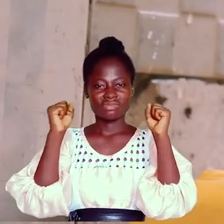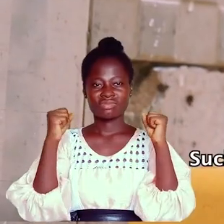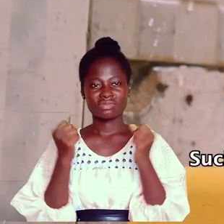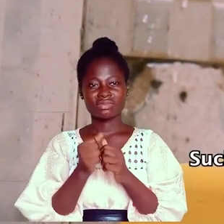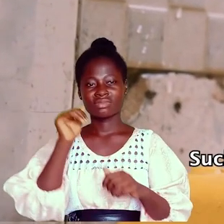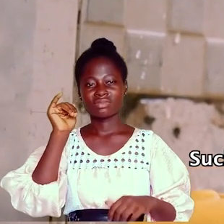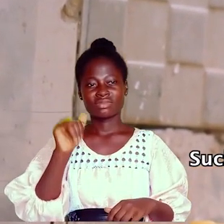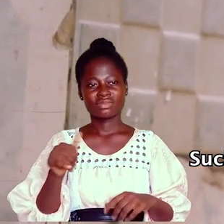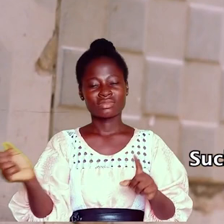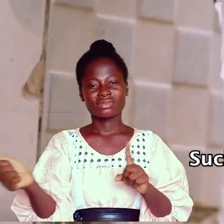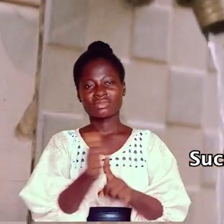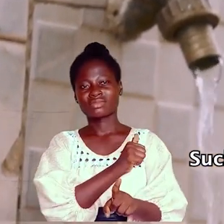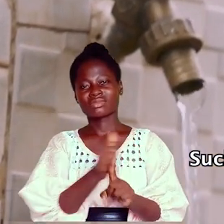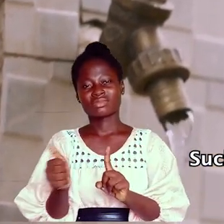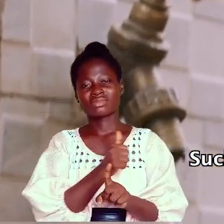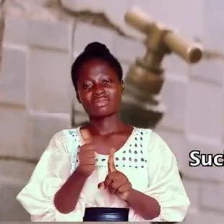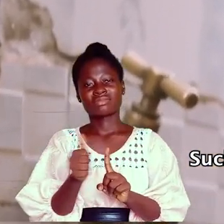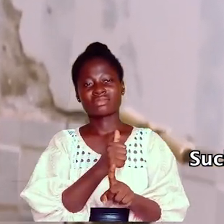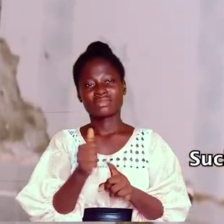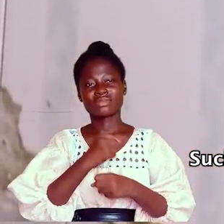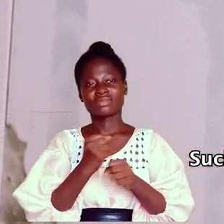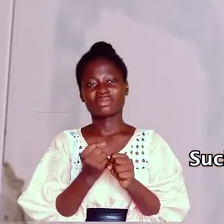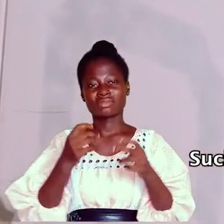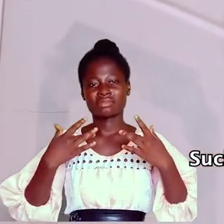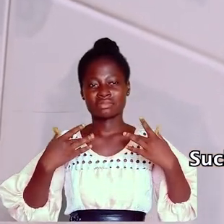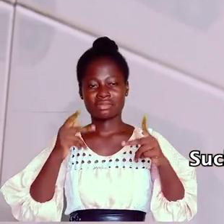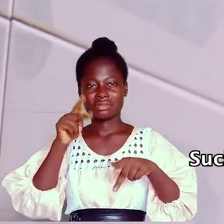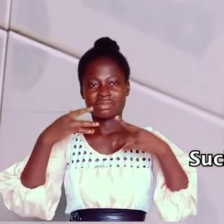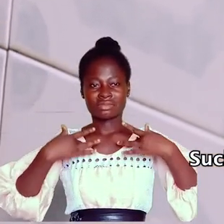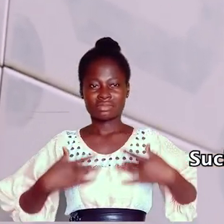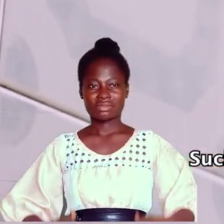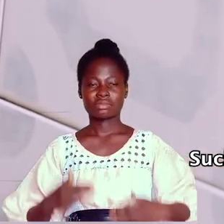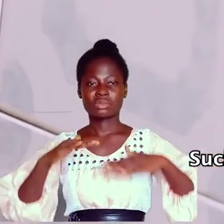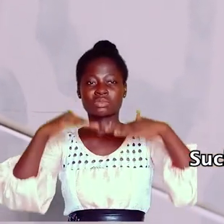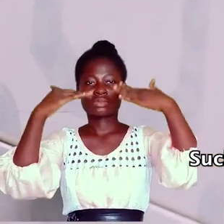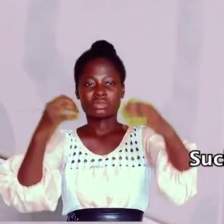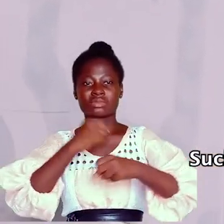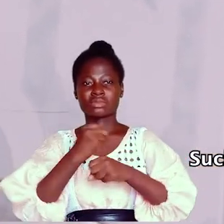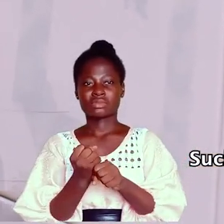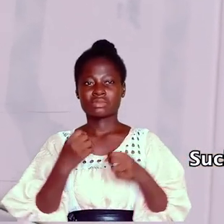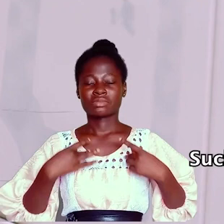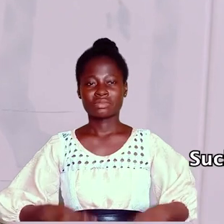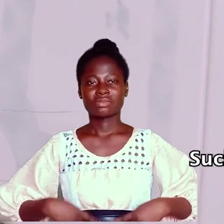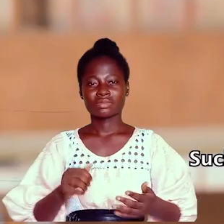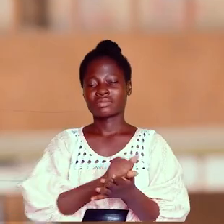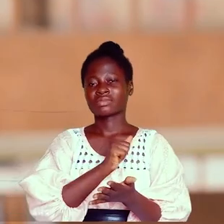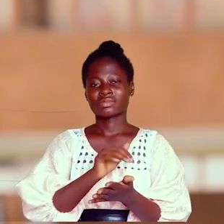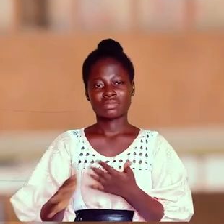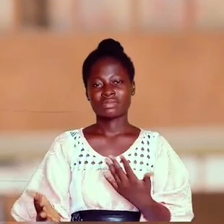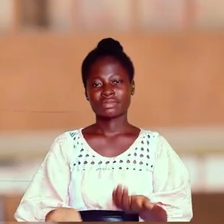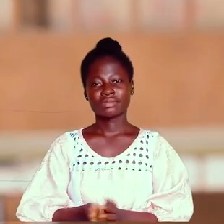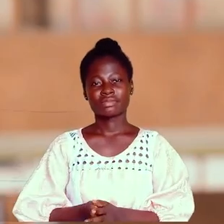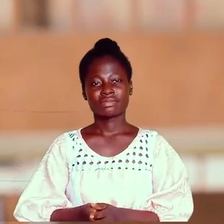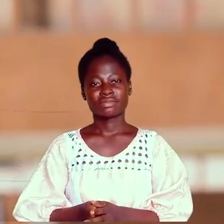serious. Such abuse and violation of rights dehumanize people with disabilities and further devalue their lives.